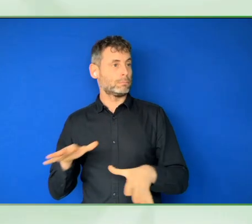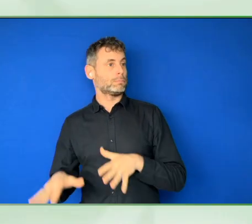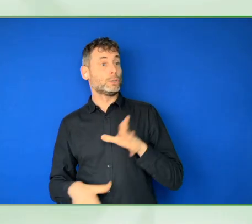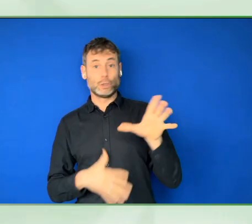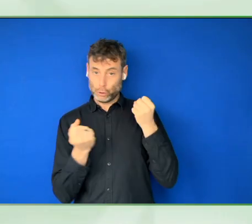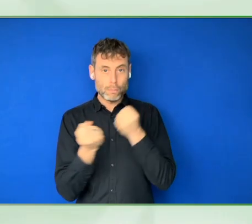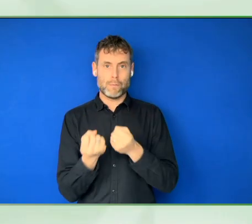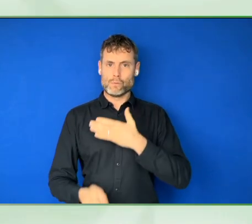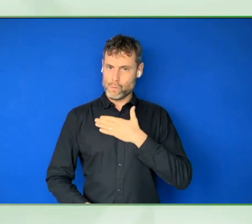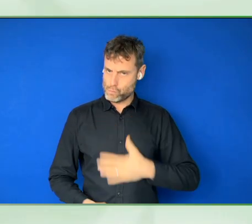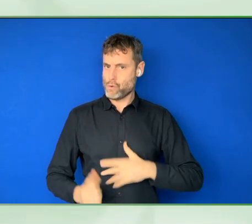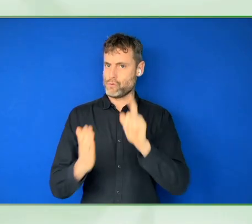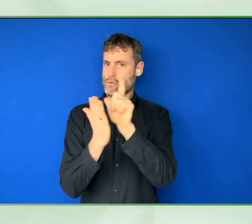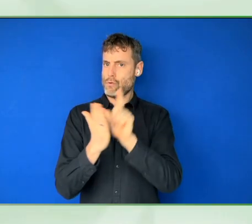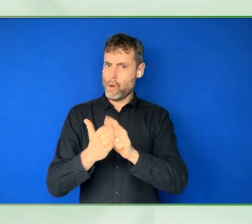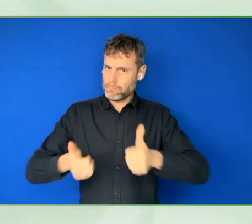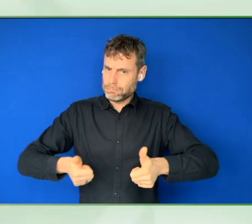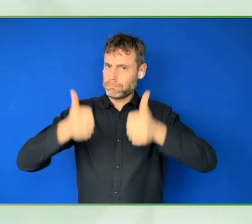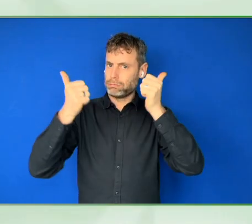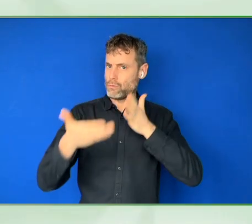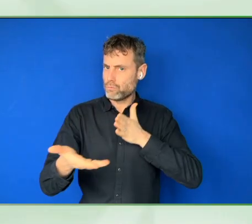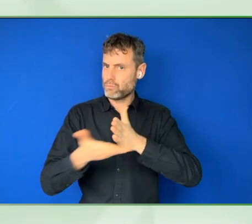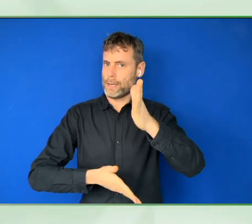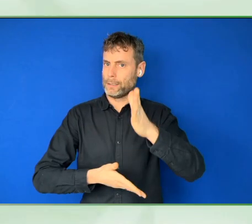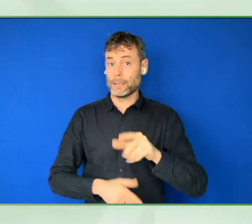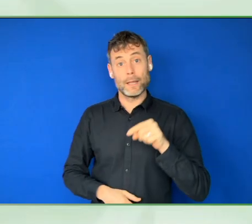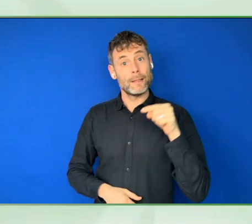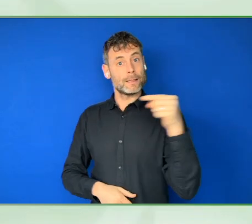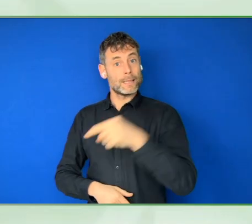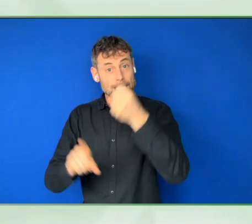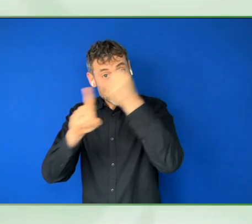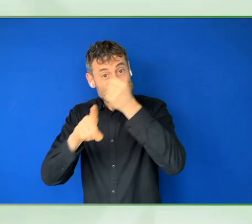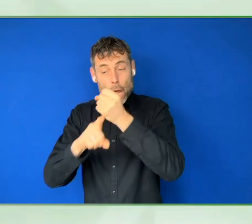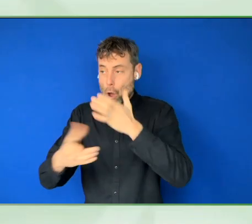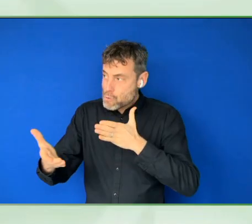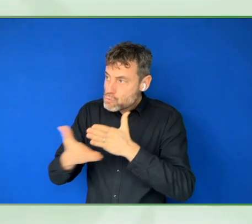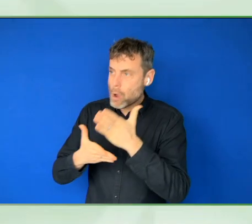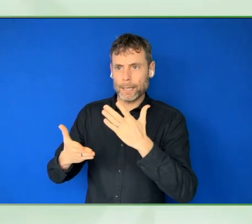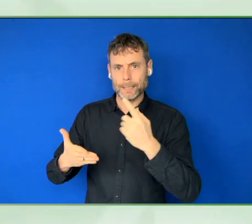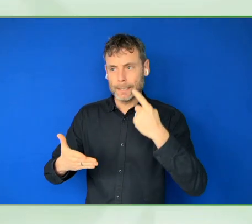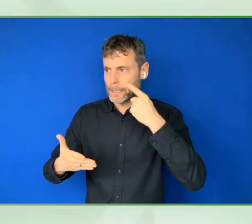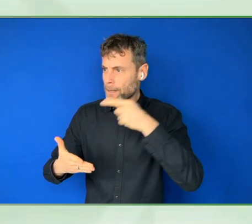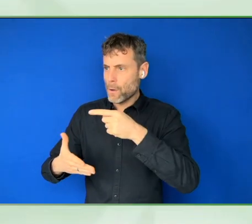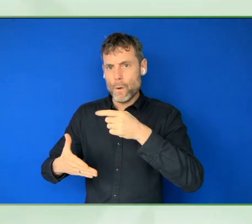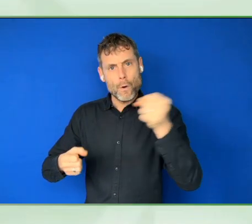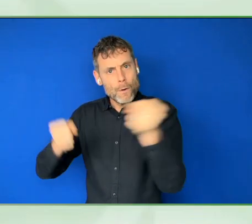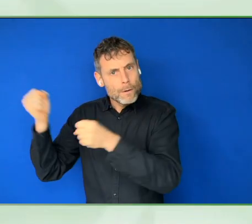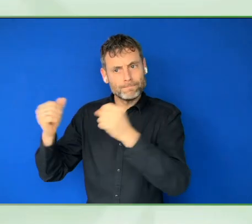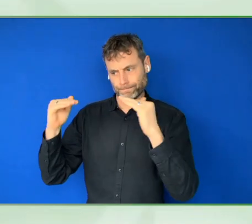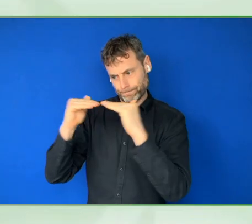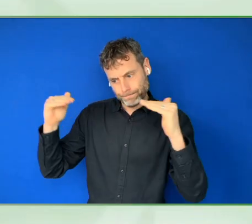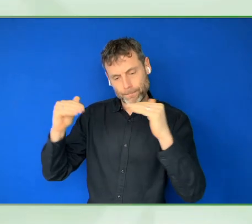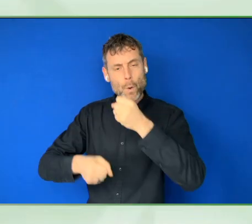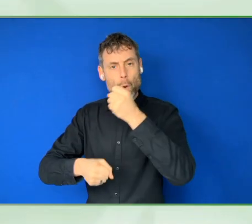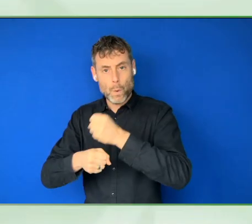at the time, we felt we were part of a global movement with a Disability Rights Commission established that realized